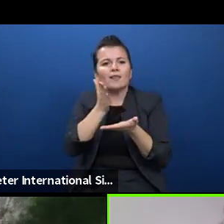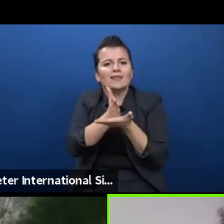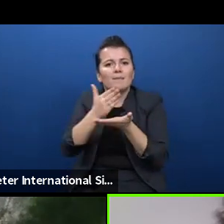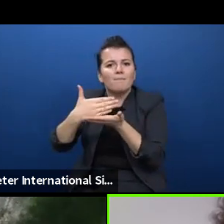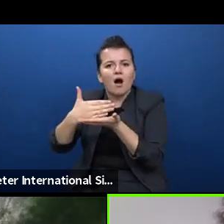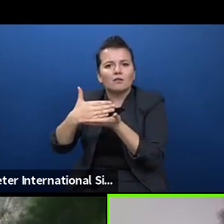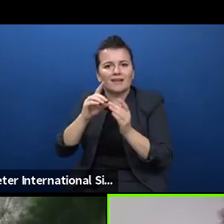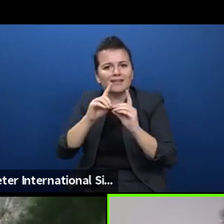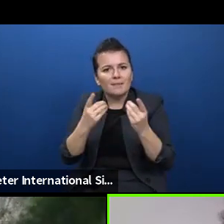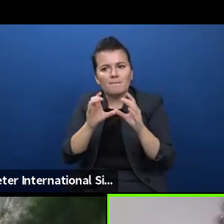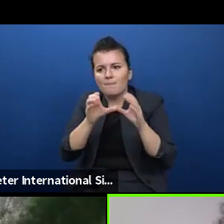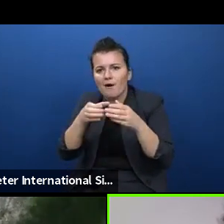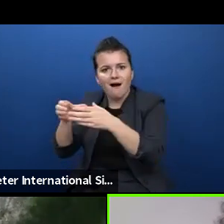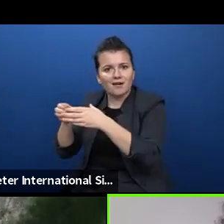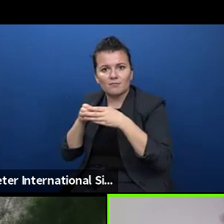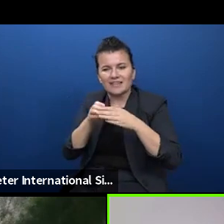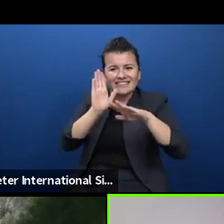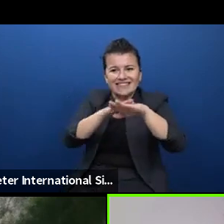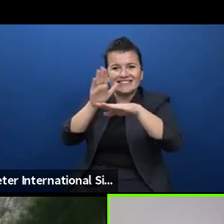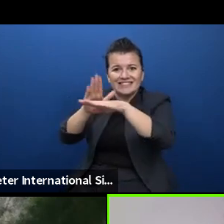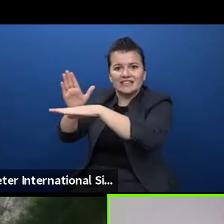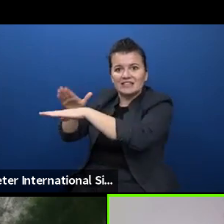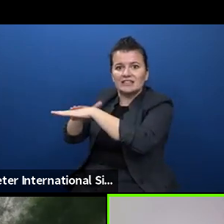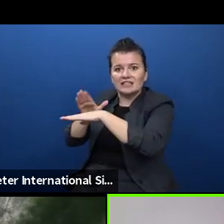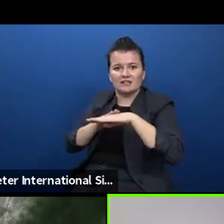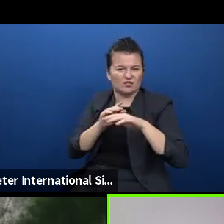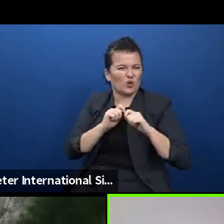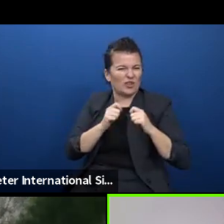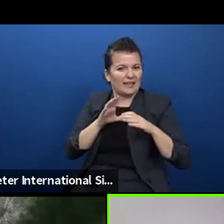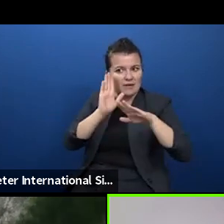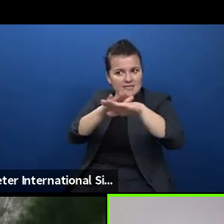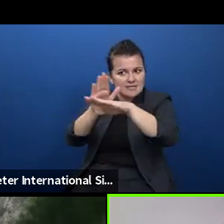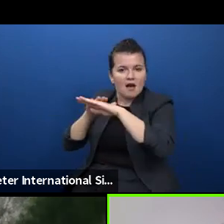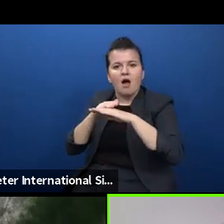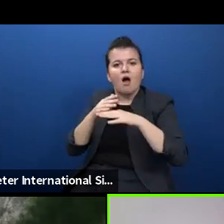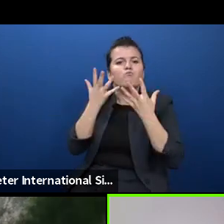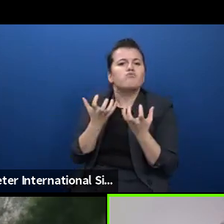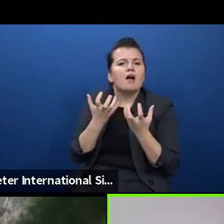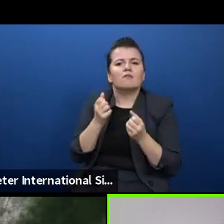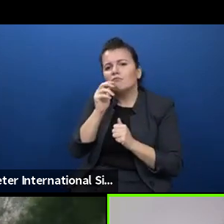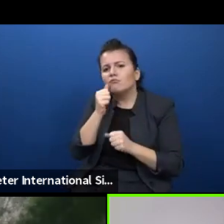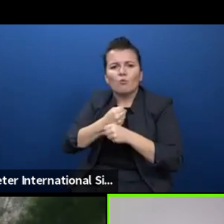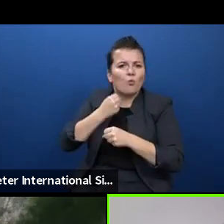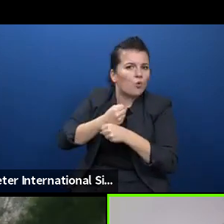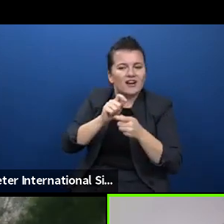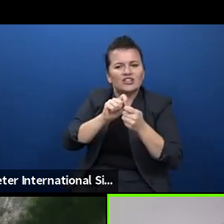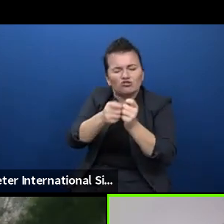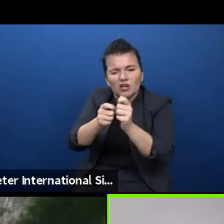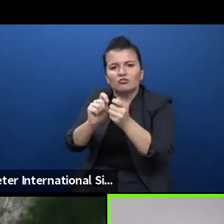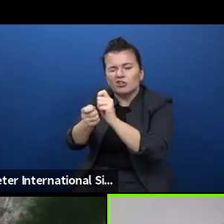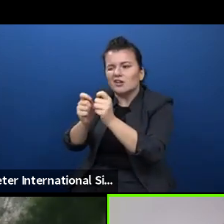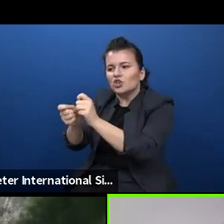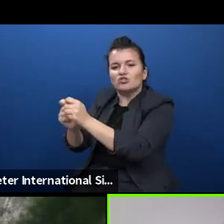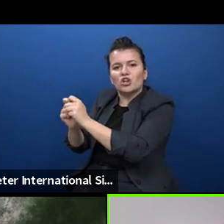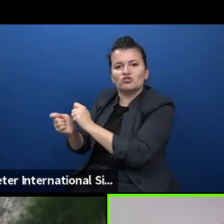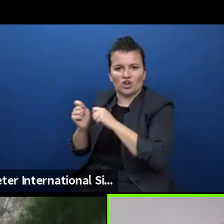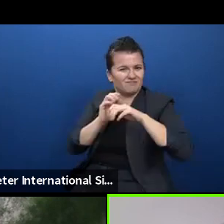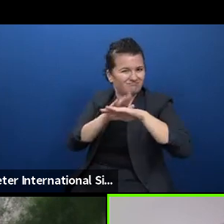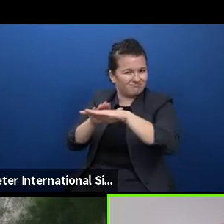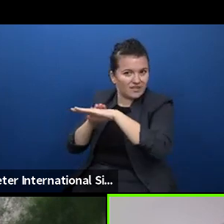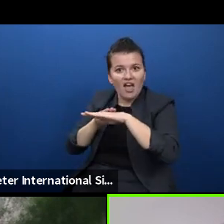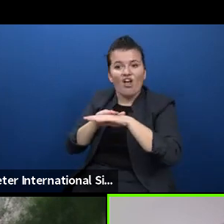and getting them engaged and actually doing practical things in their everyday work life has,